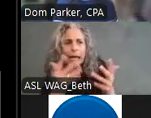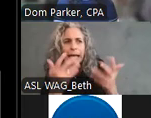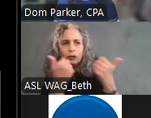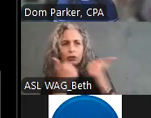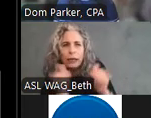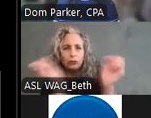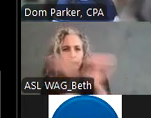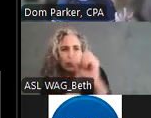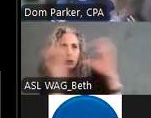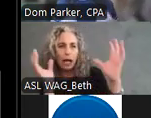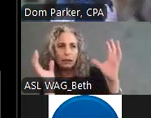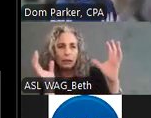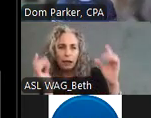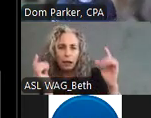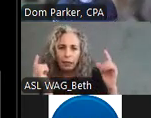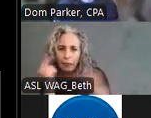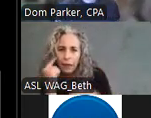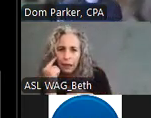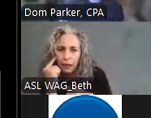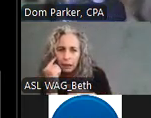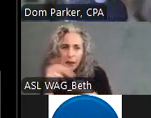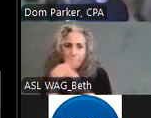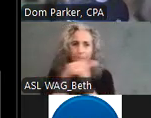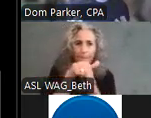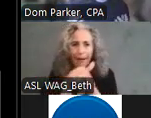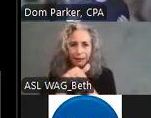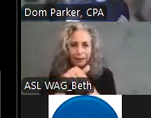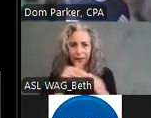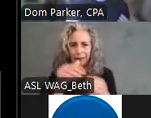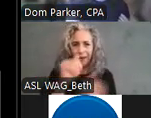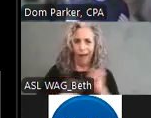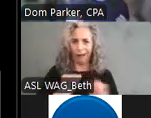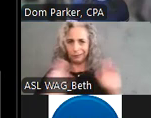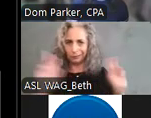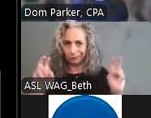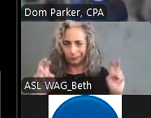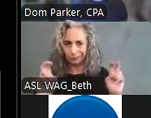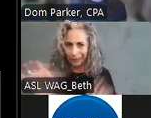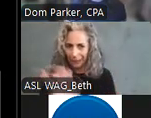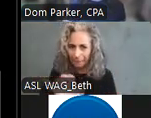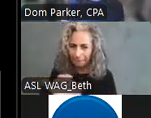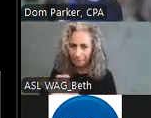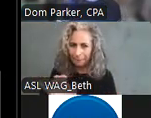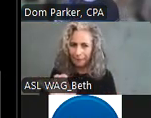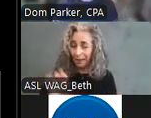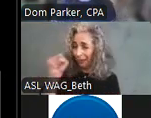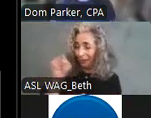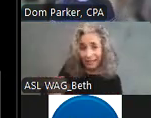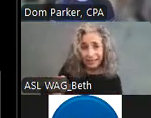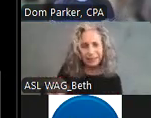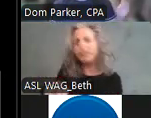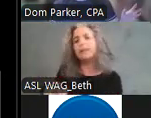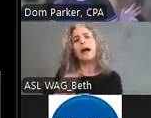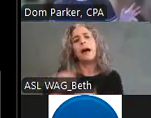I've kind of deemed it a sort of balancing act. So The balancing act of this would definitely come down